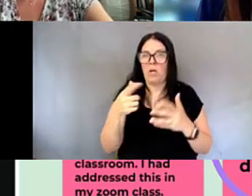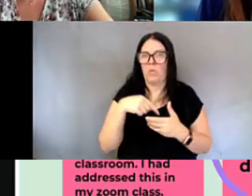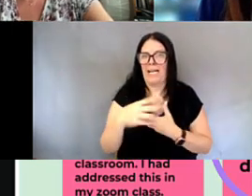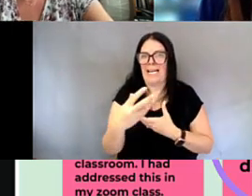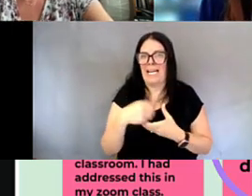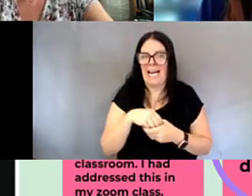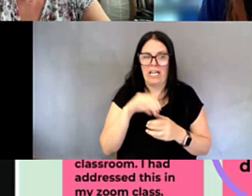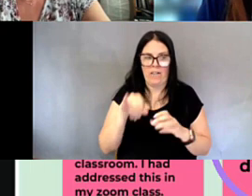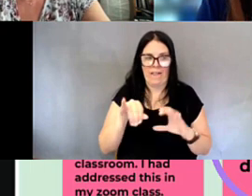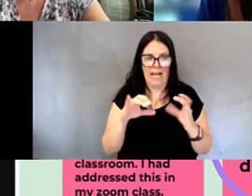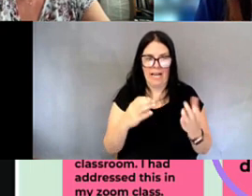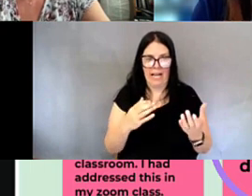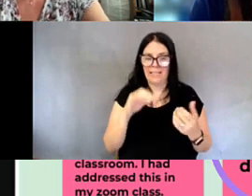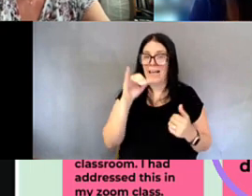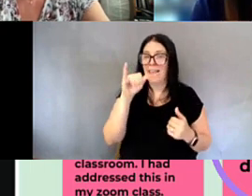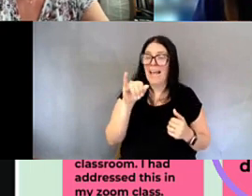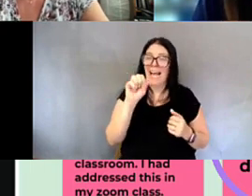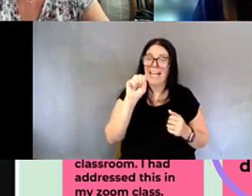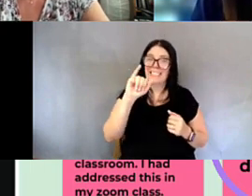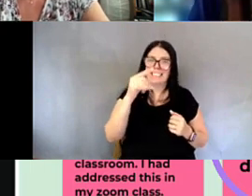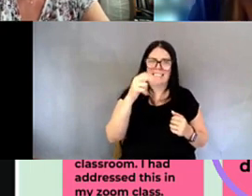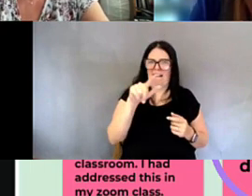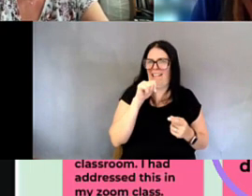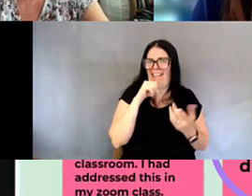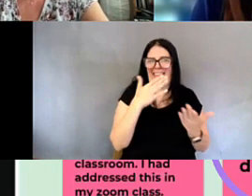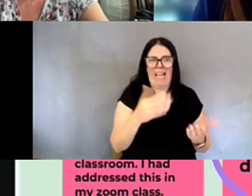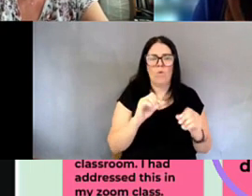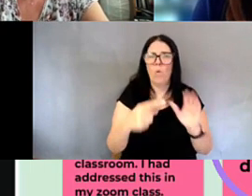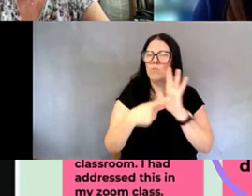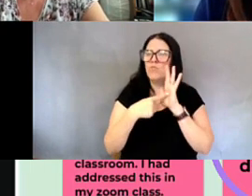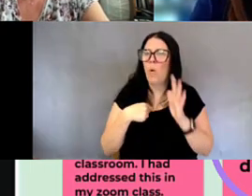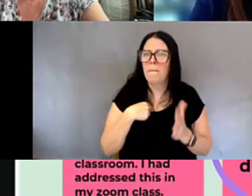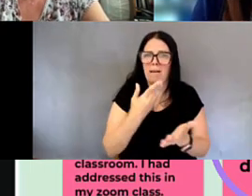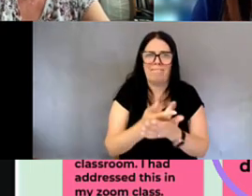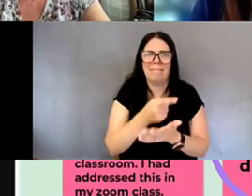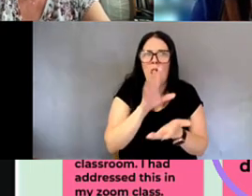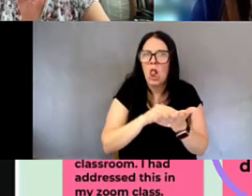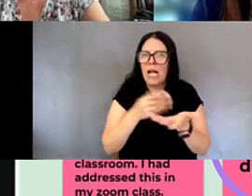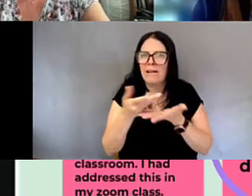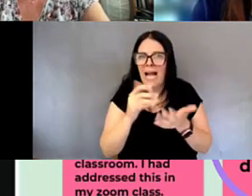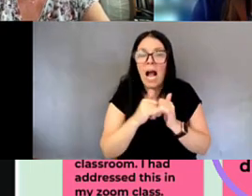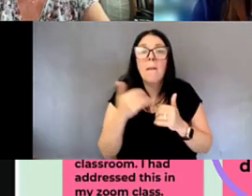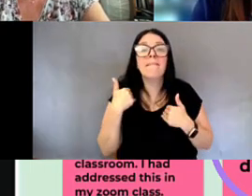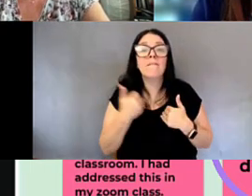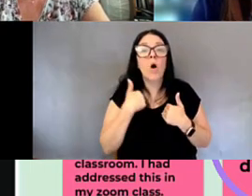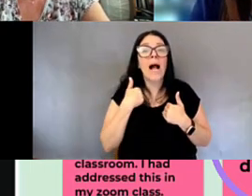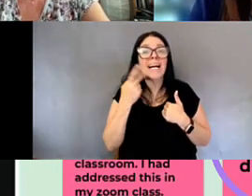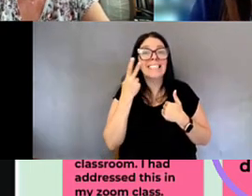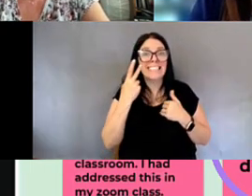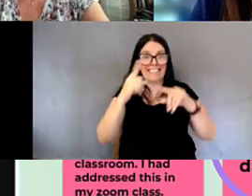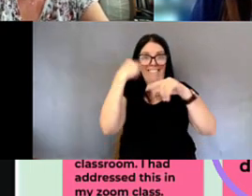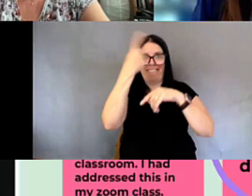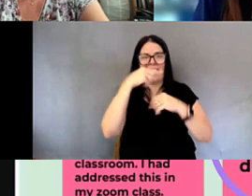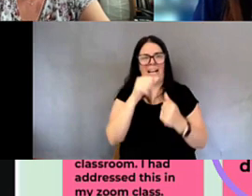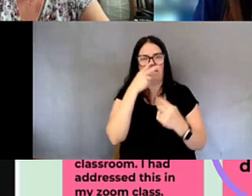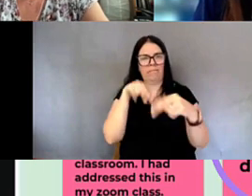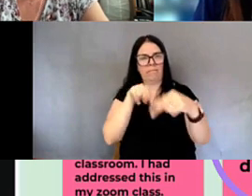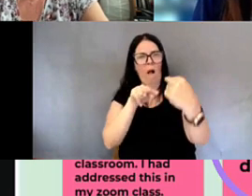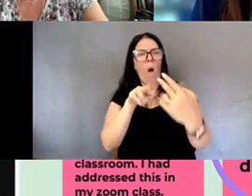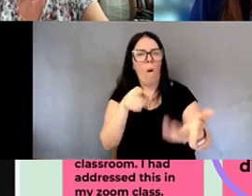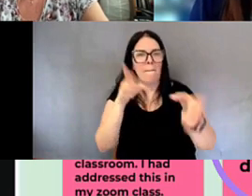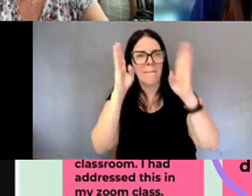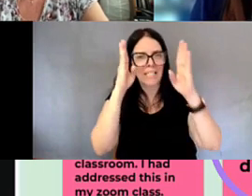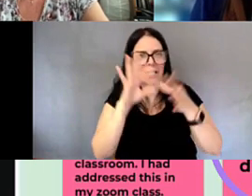those visual signals are no longer there. So this was our PAL working